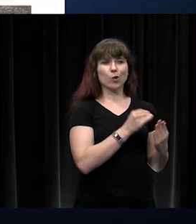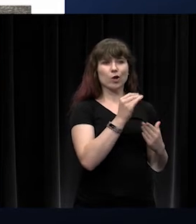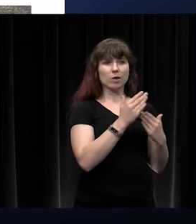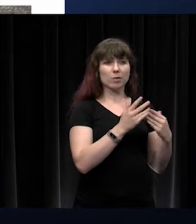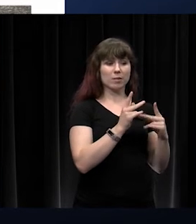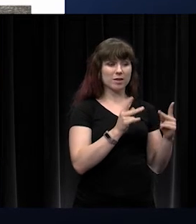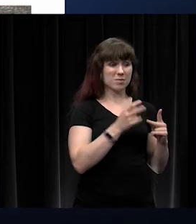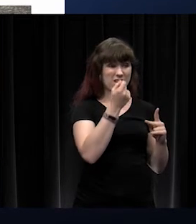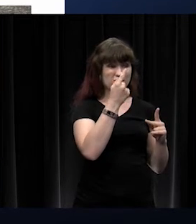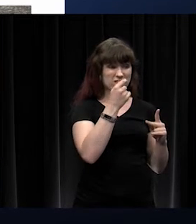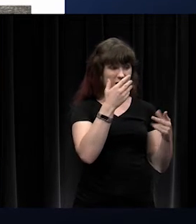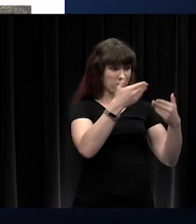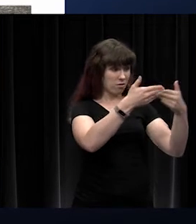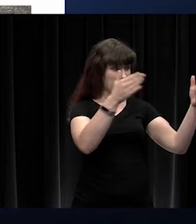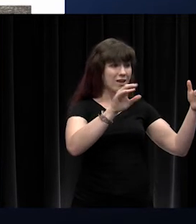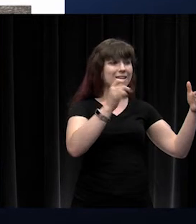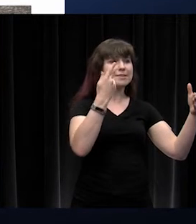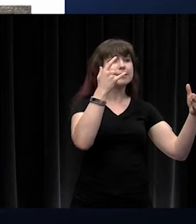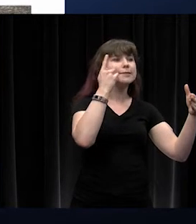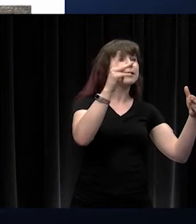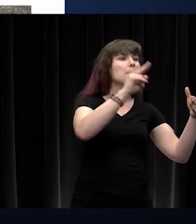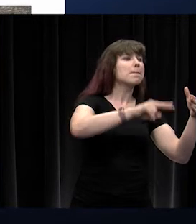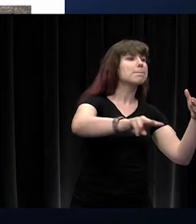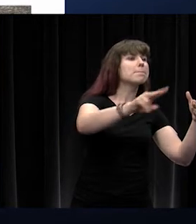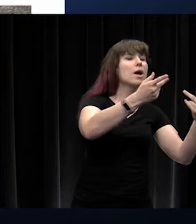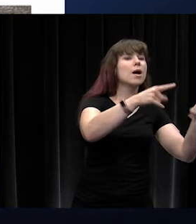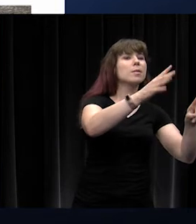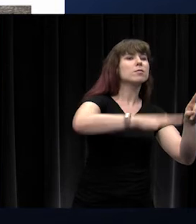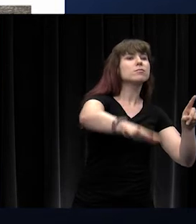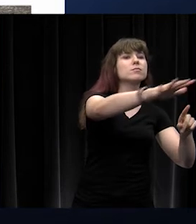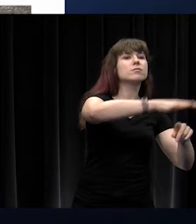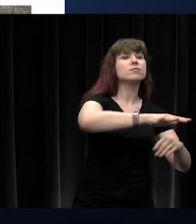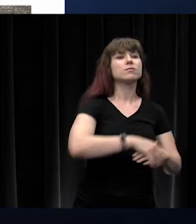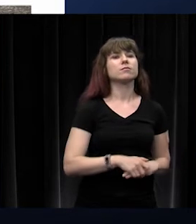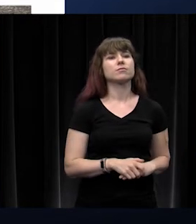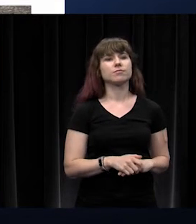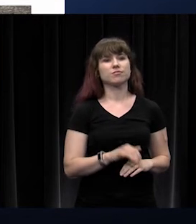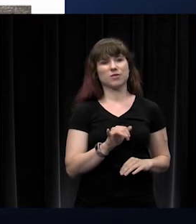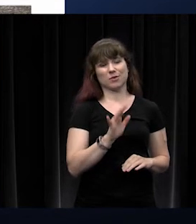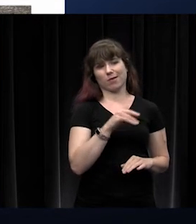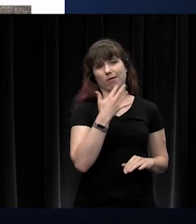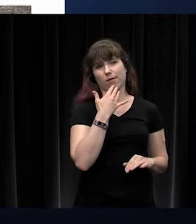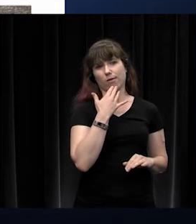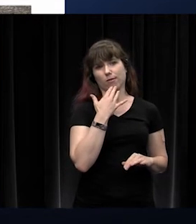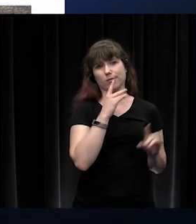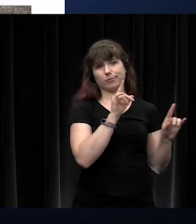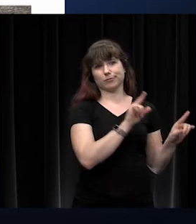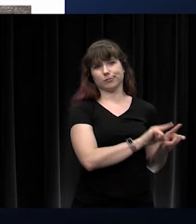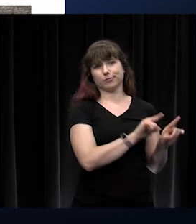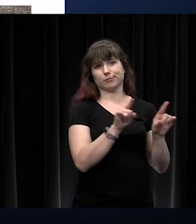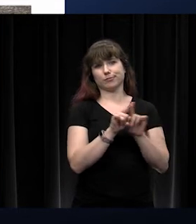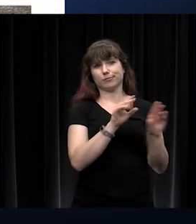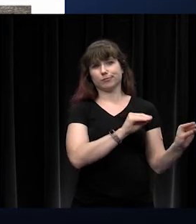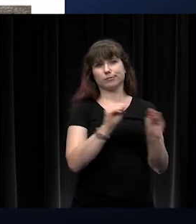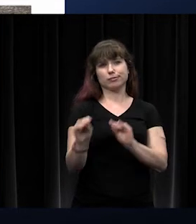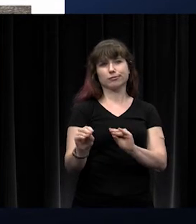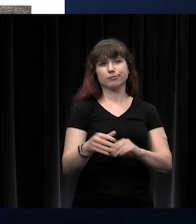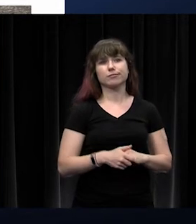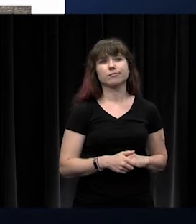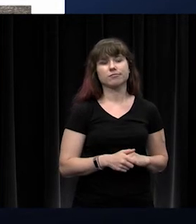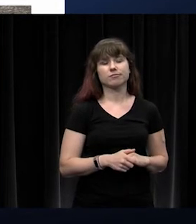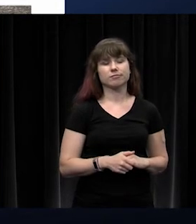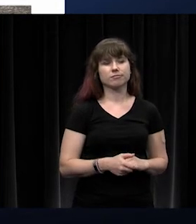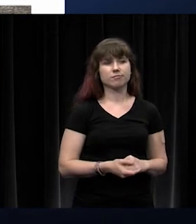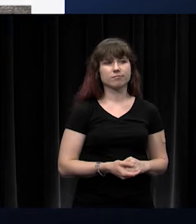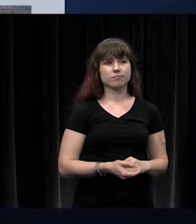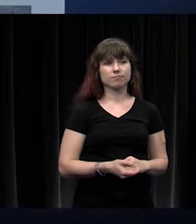out and see the classrooms as well. And then using the same color palettes and some of the materials that we were showing previously and that we have in the district